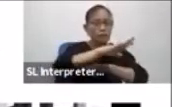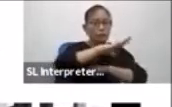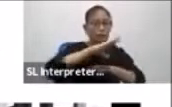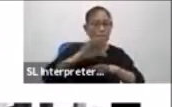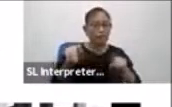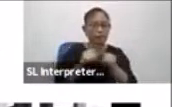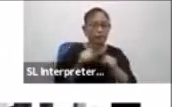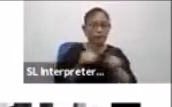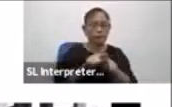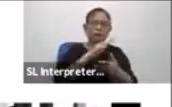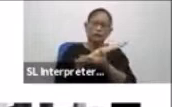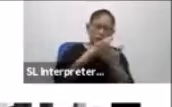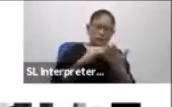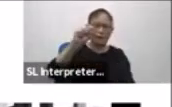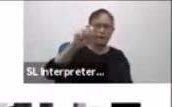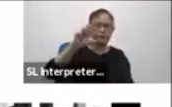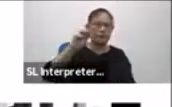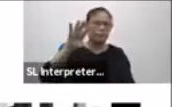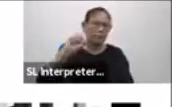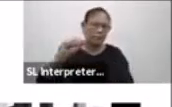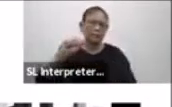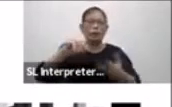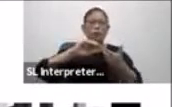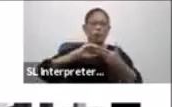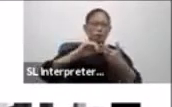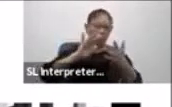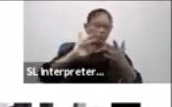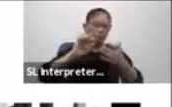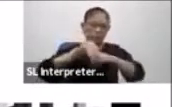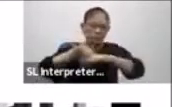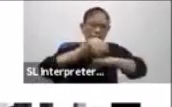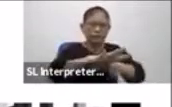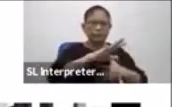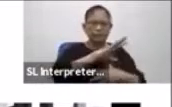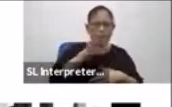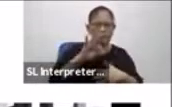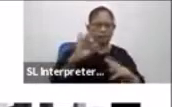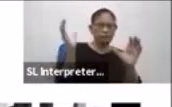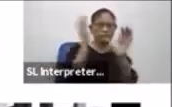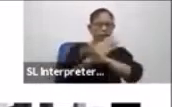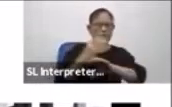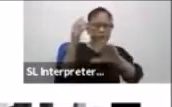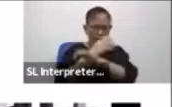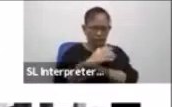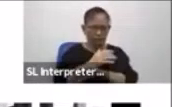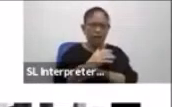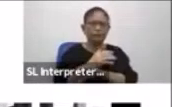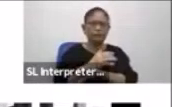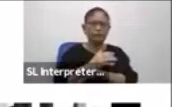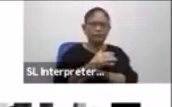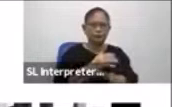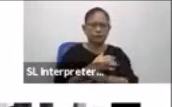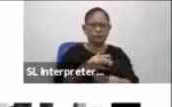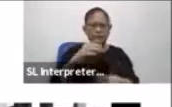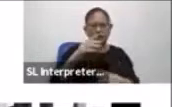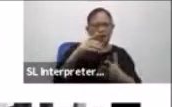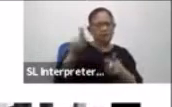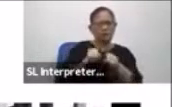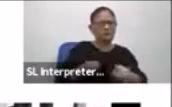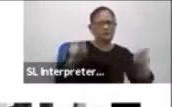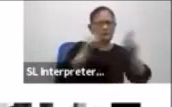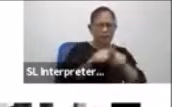text messages to raise visibility of violence against women, challenge the stereotypes, and share information about